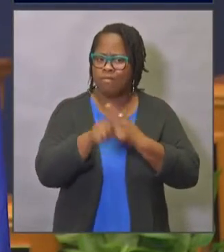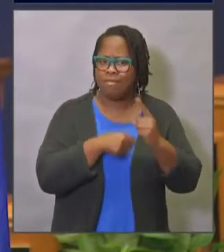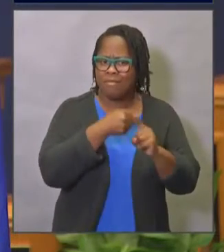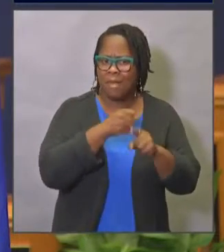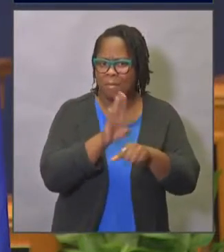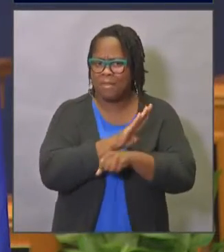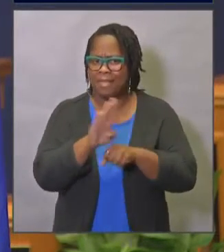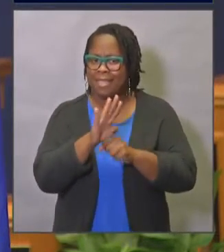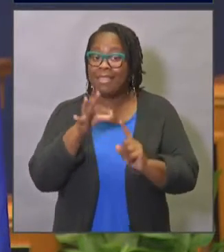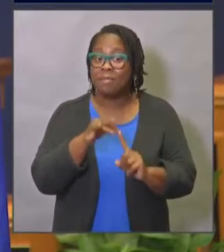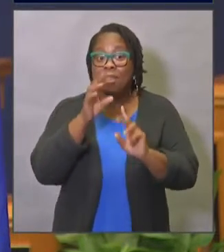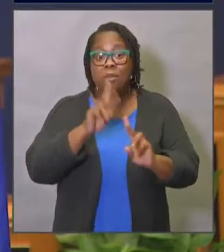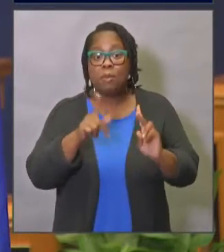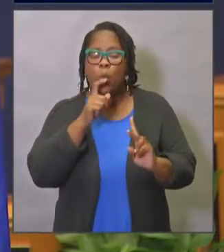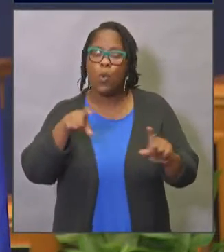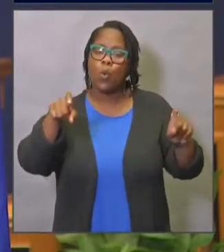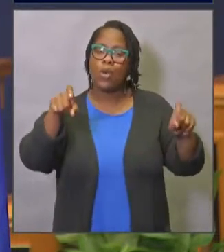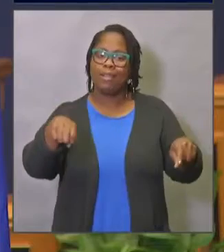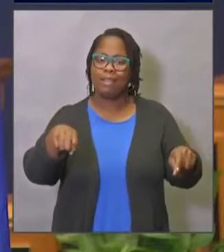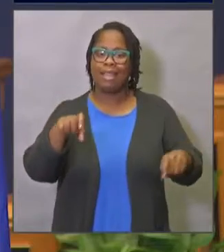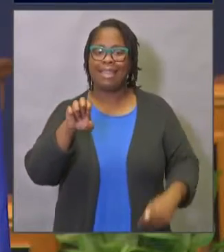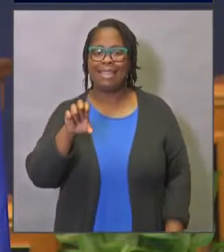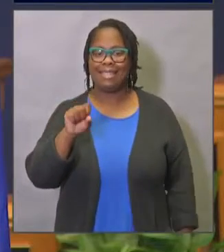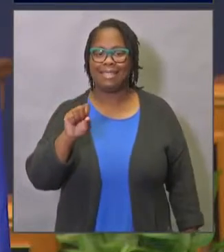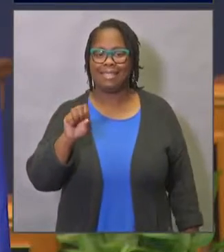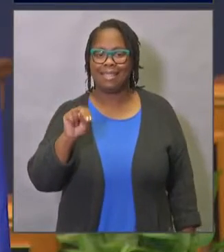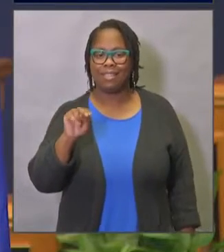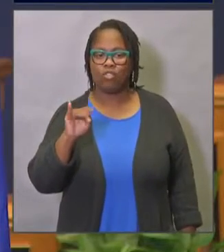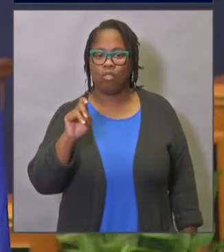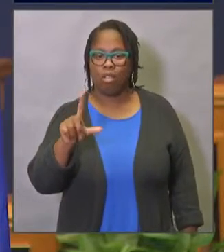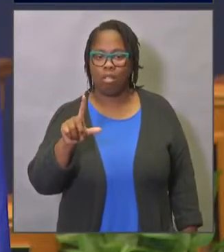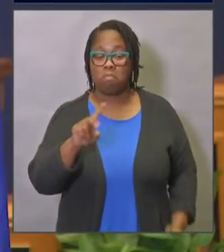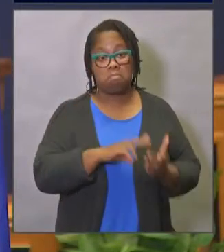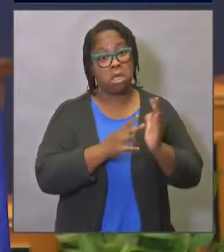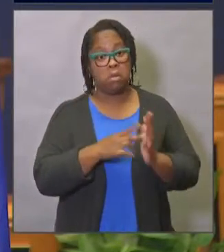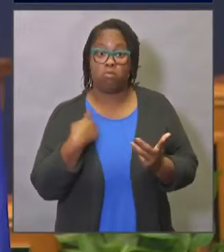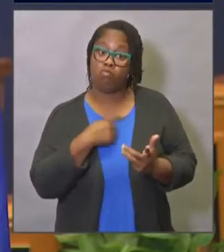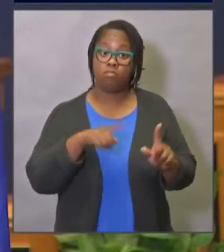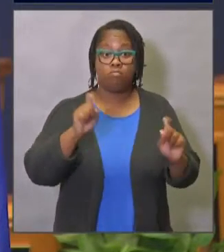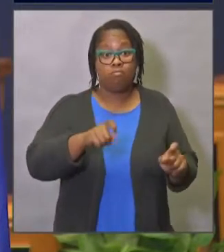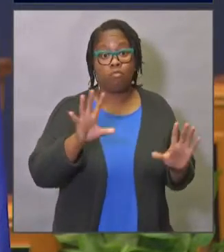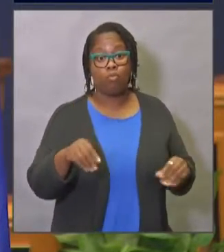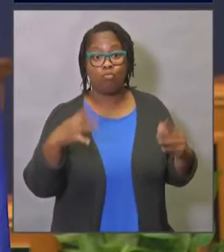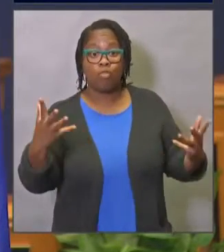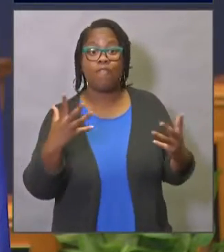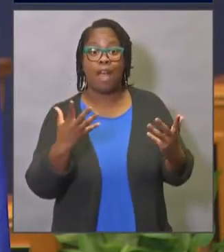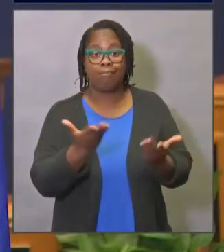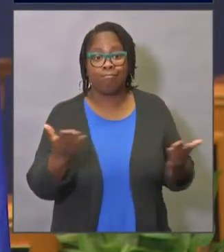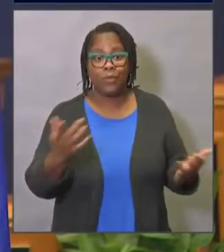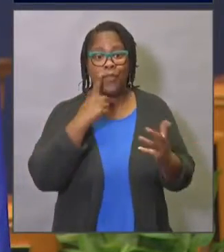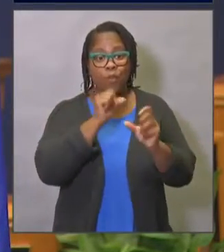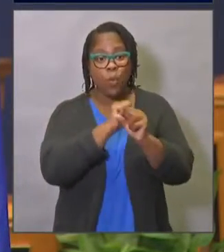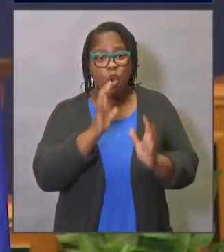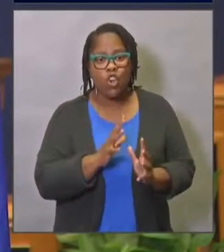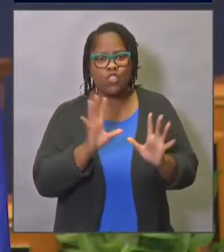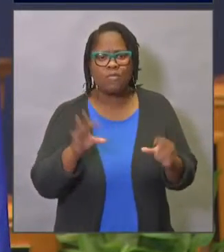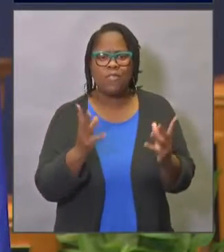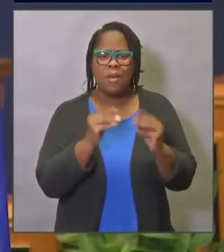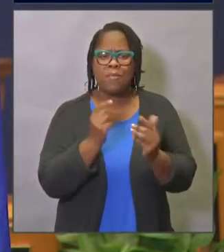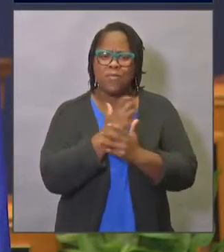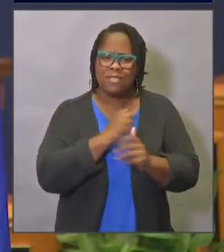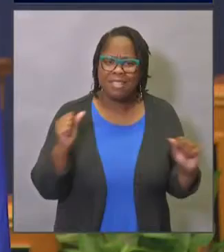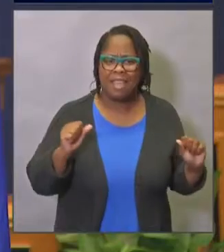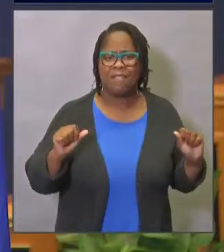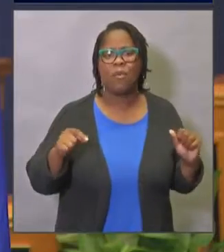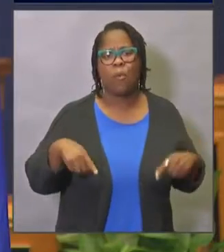are essential. That means it's essential that we provide services to ensure workers that they can be safer at work if public health restrictions